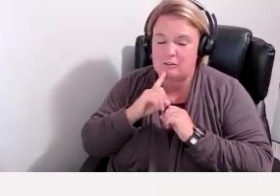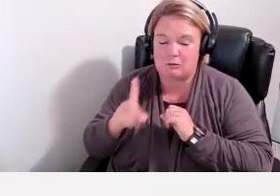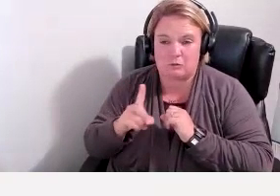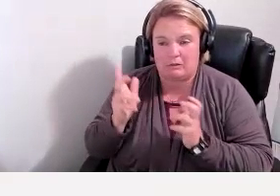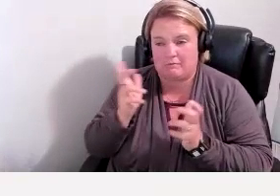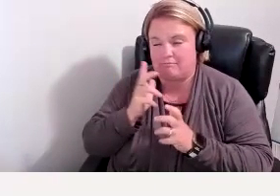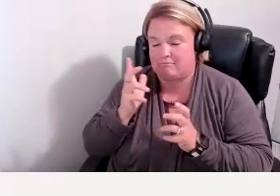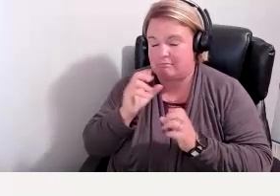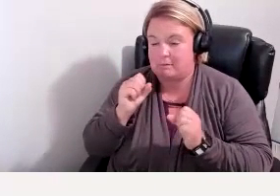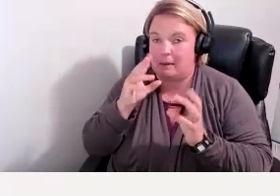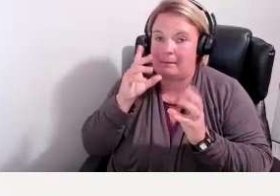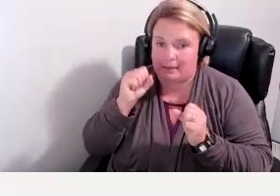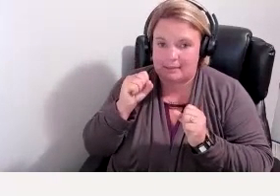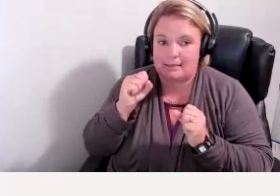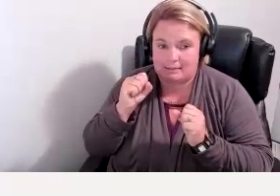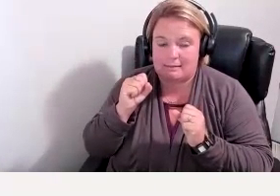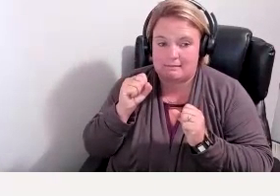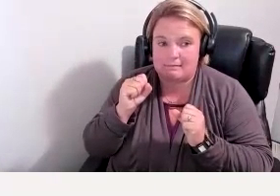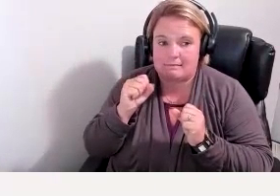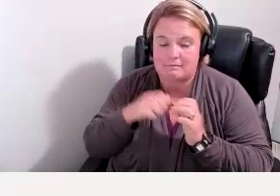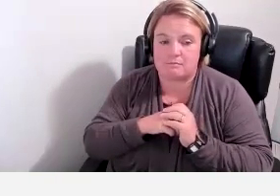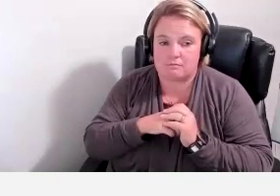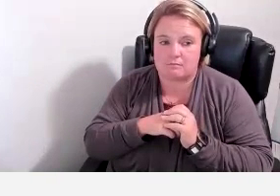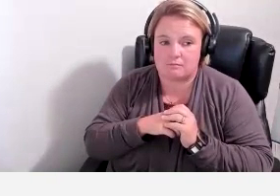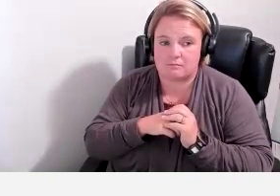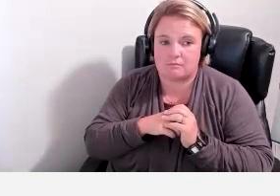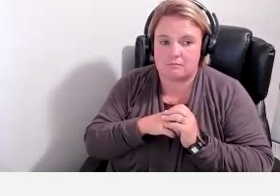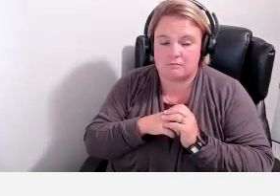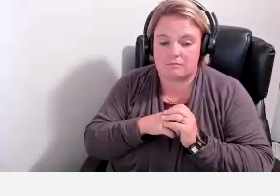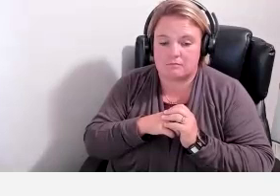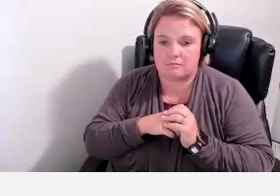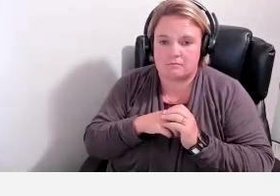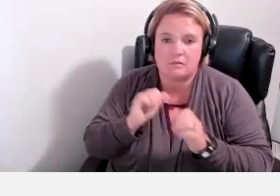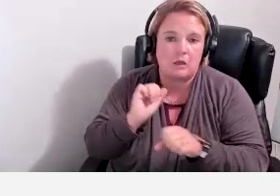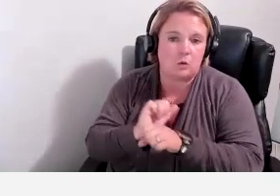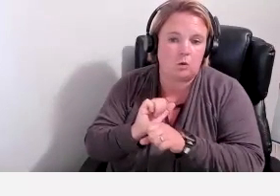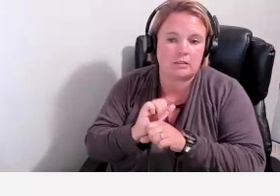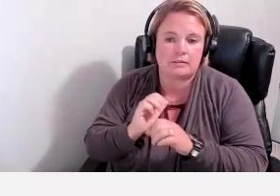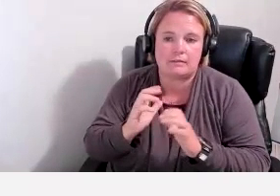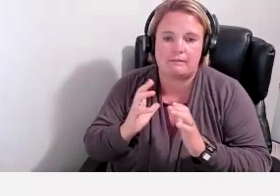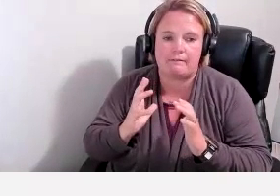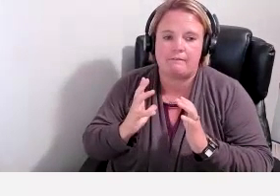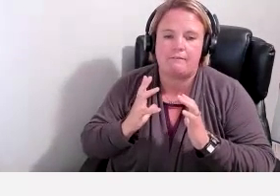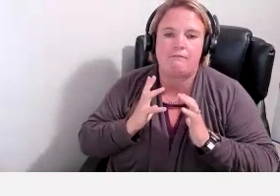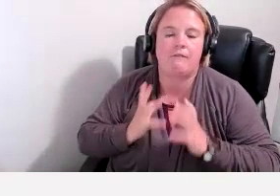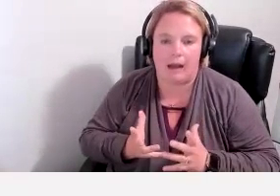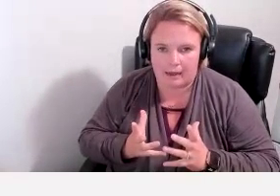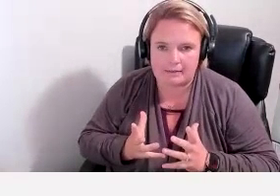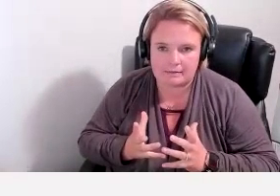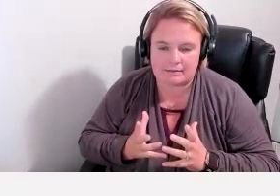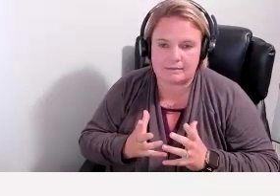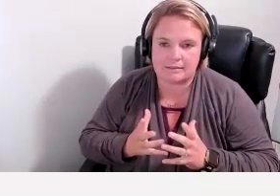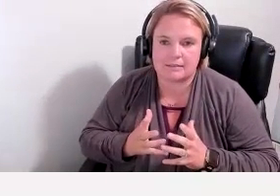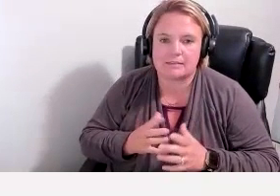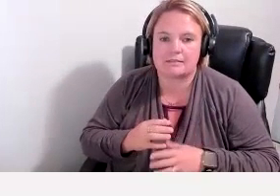this size. But it works fine. It has Screencast-O-Matic under the